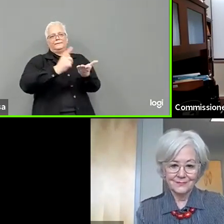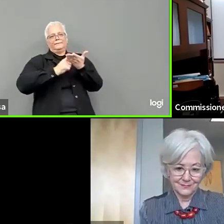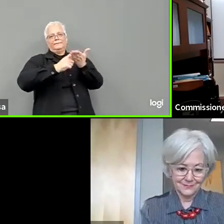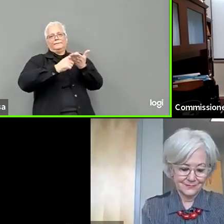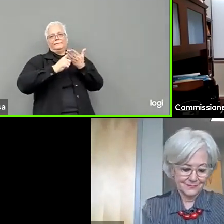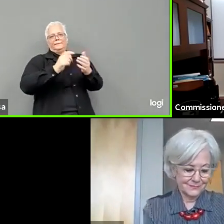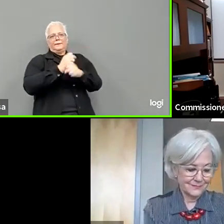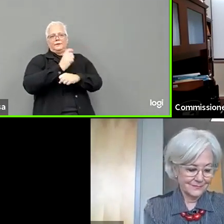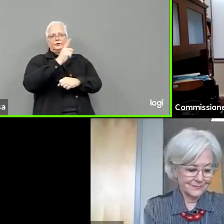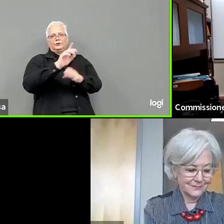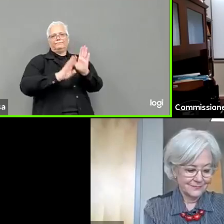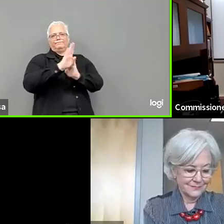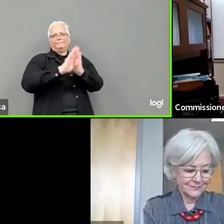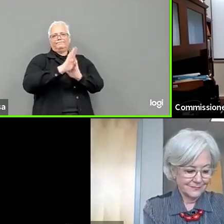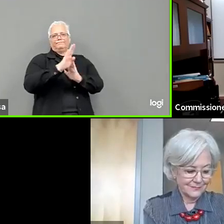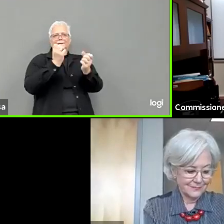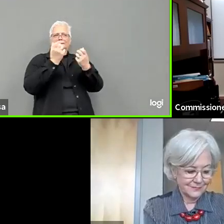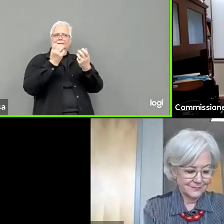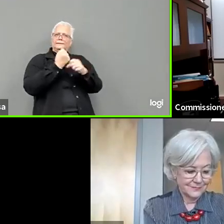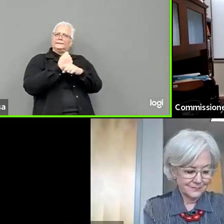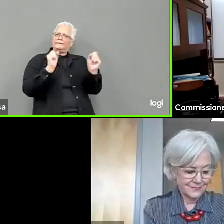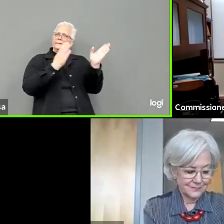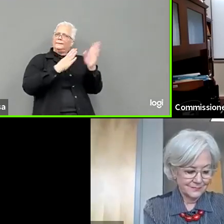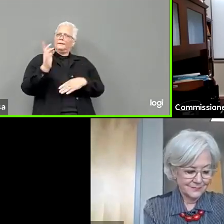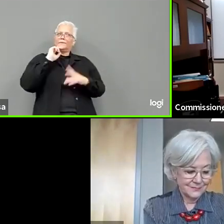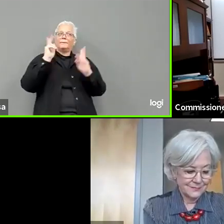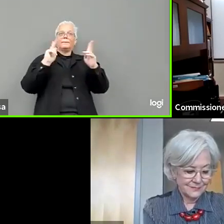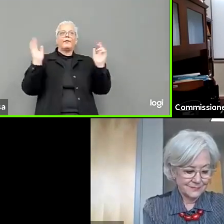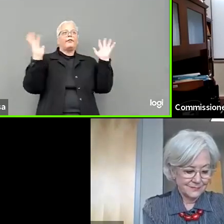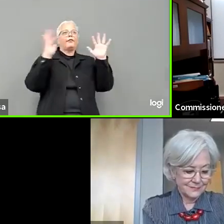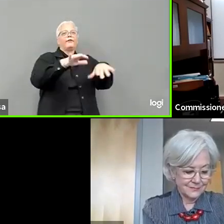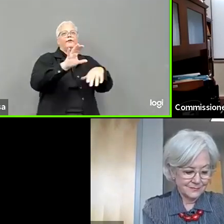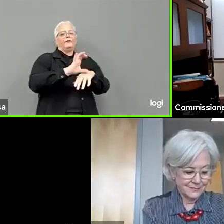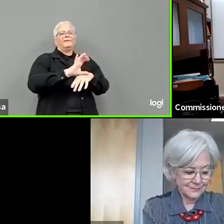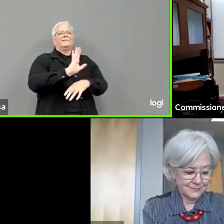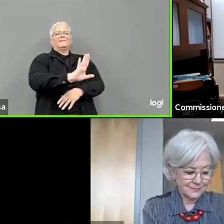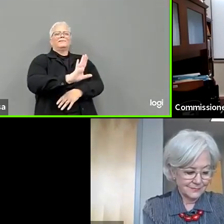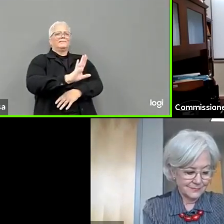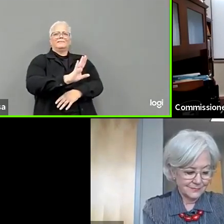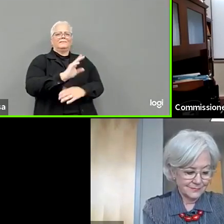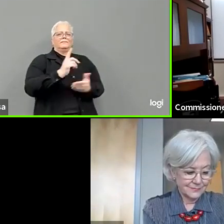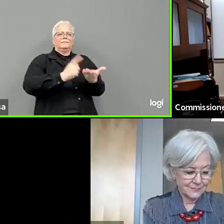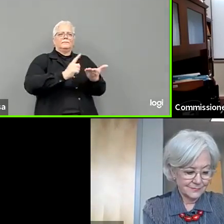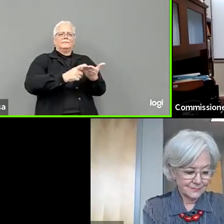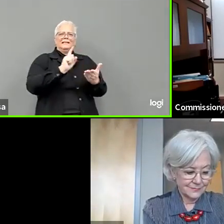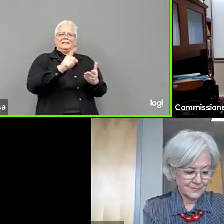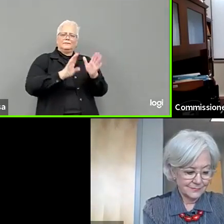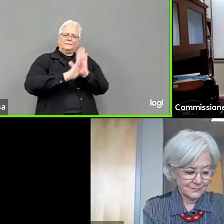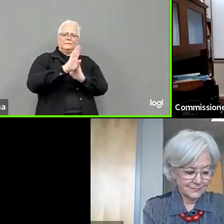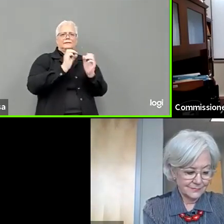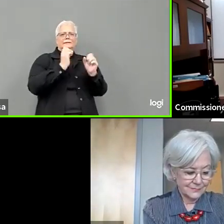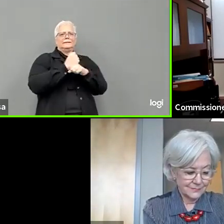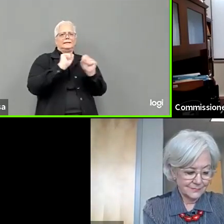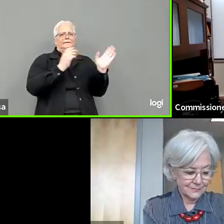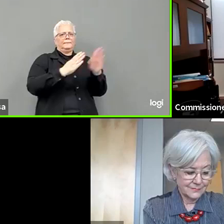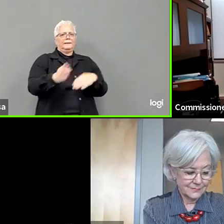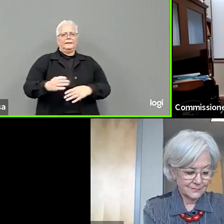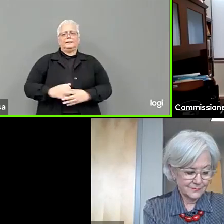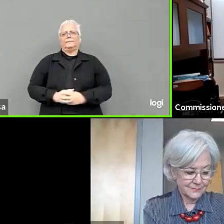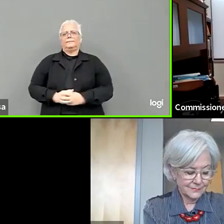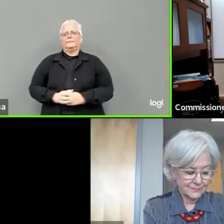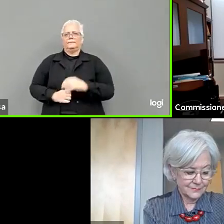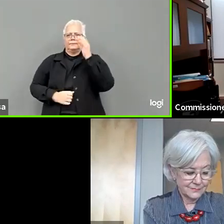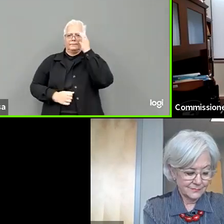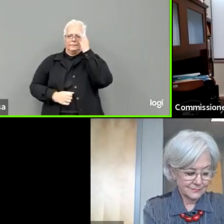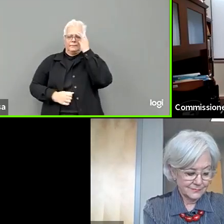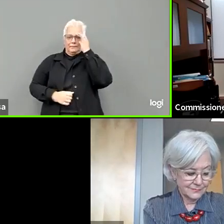Question from Fox 23 for Dr. Dart. Have you received any further information about the local pharmacies that the Biden administration is reaching out